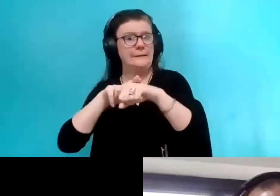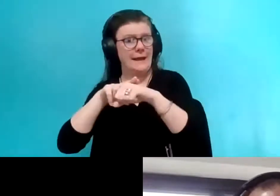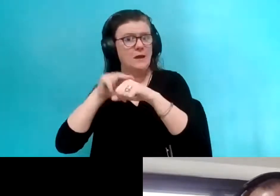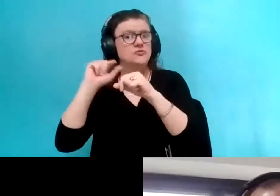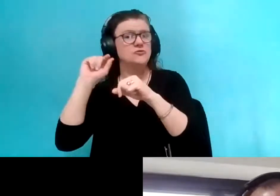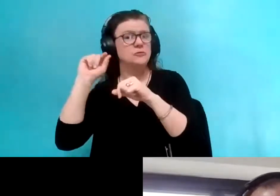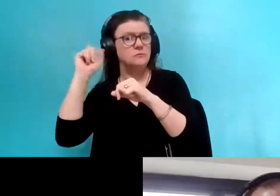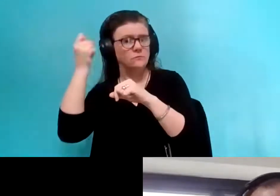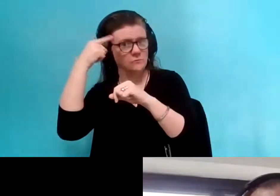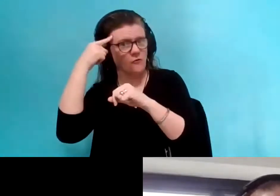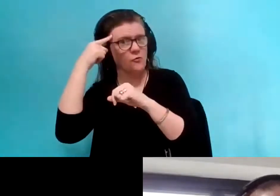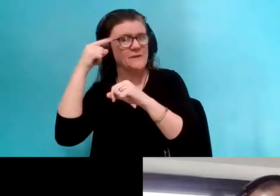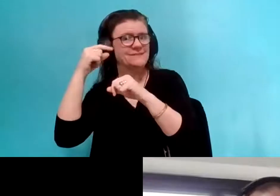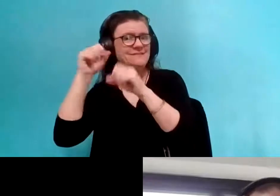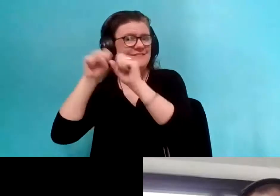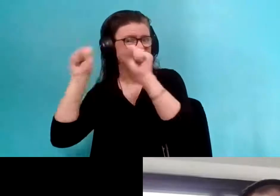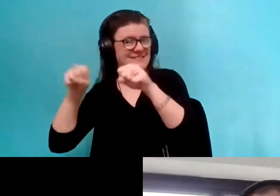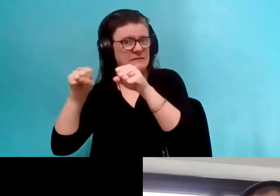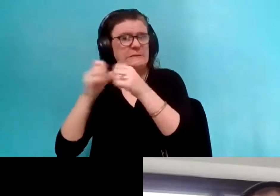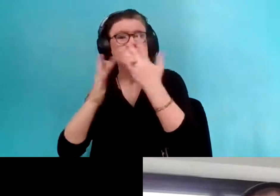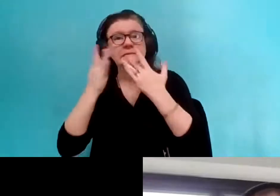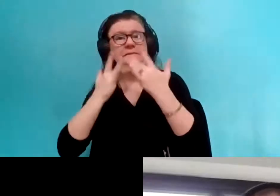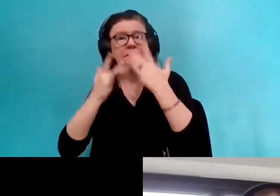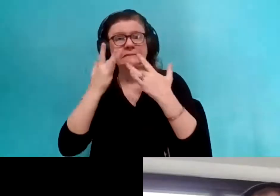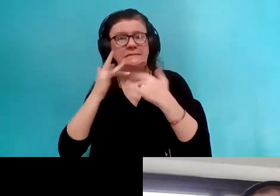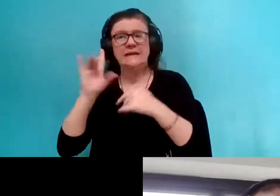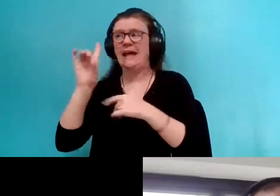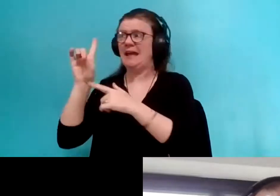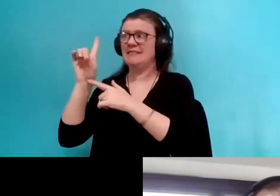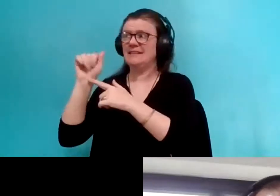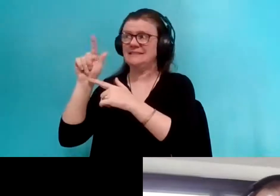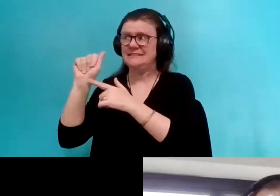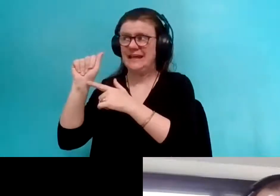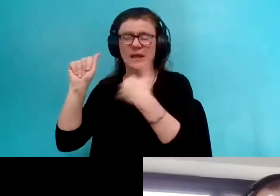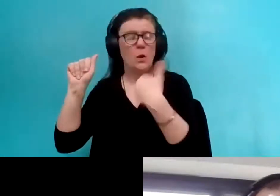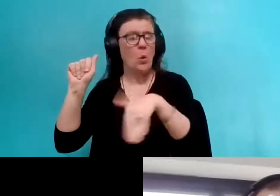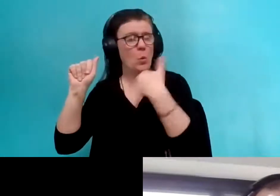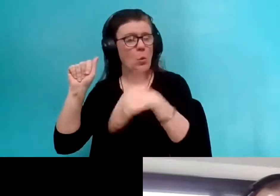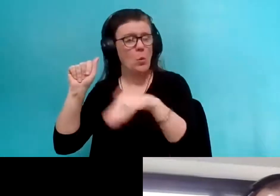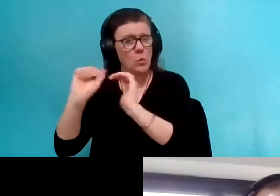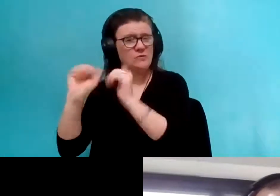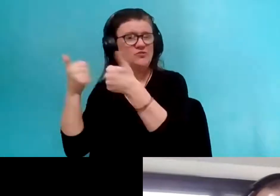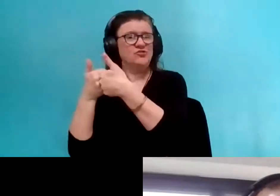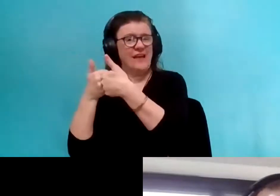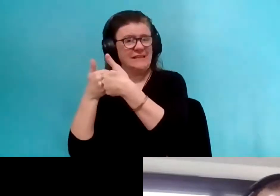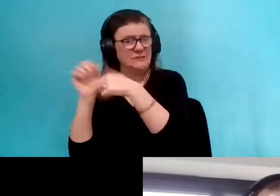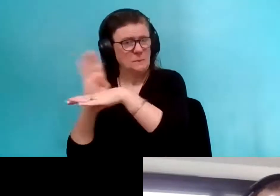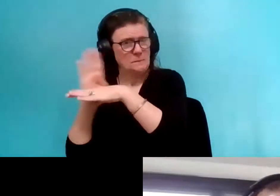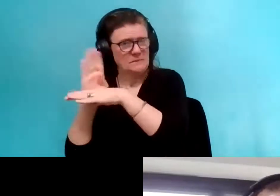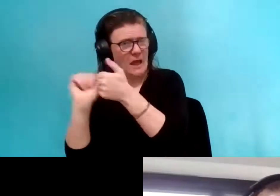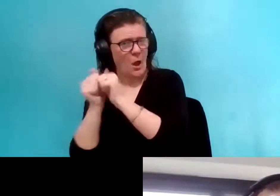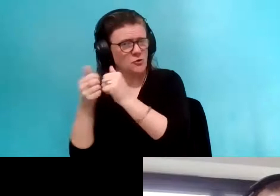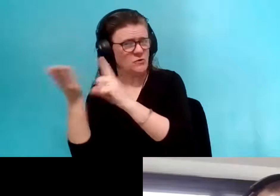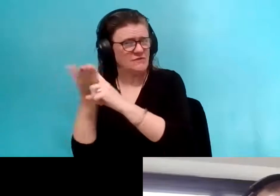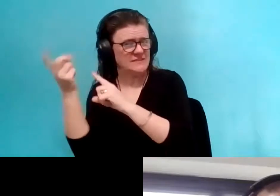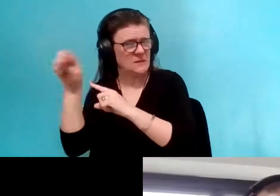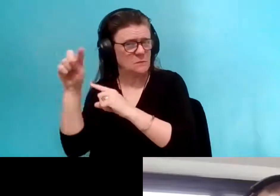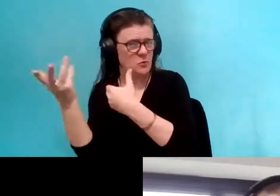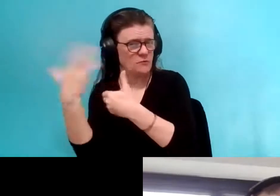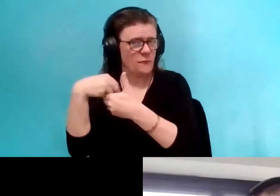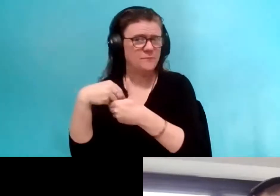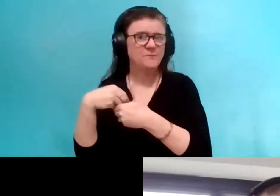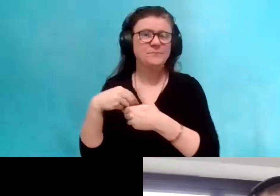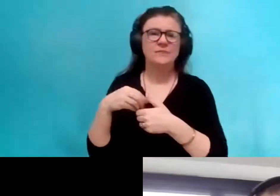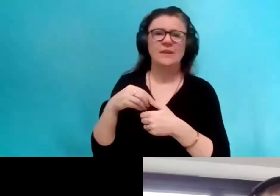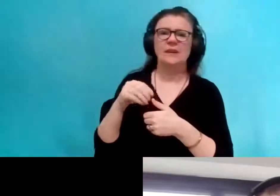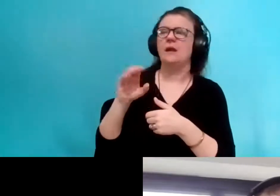systems are and how much data they're increasingly being expected to gather and analyse? I think that's partly